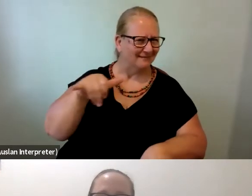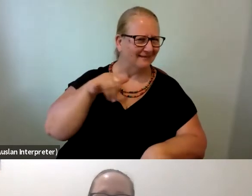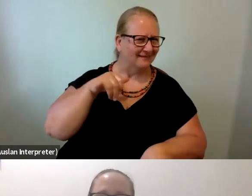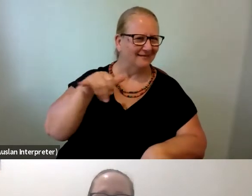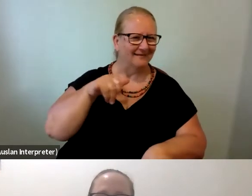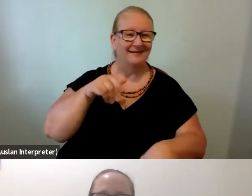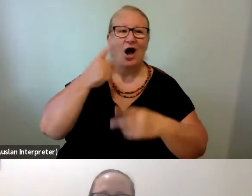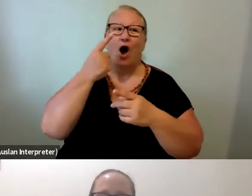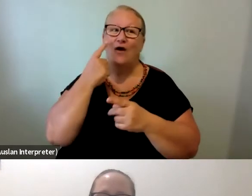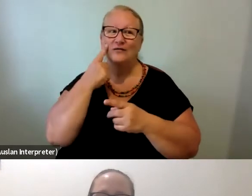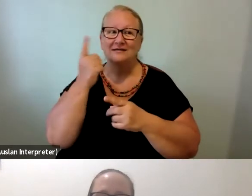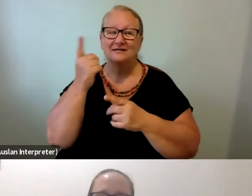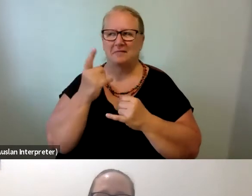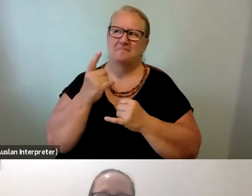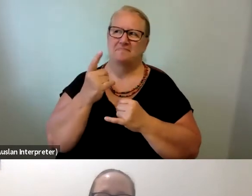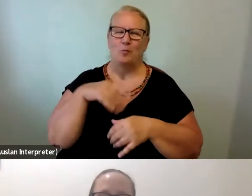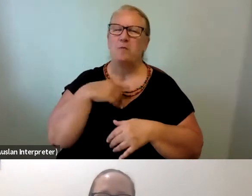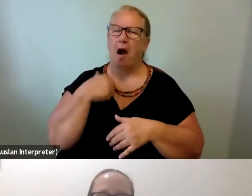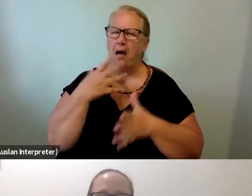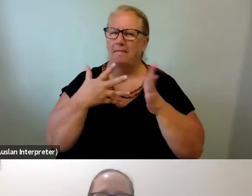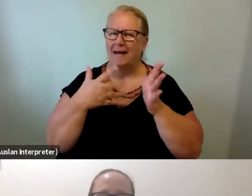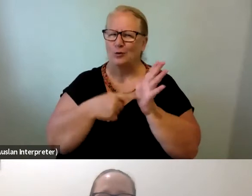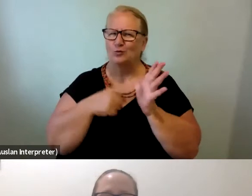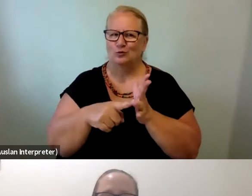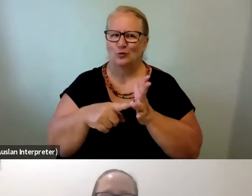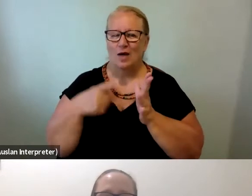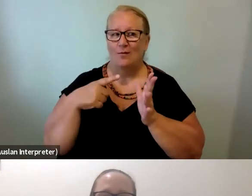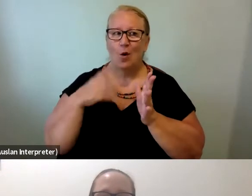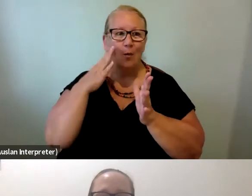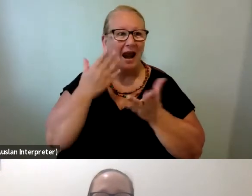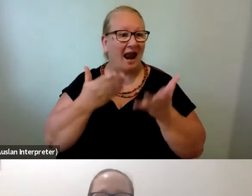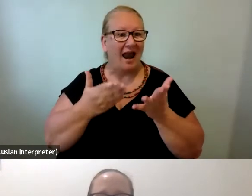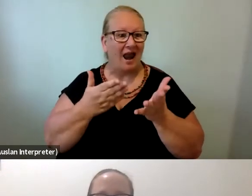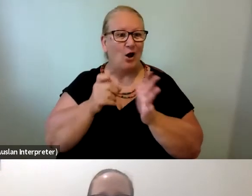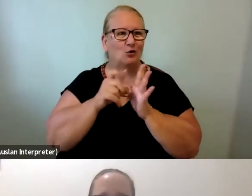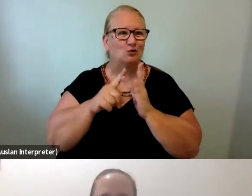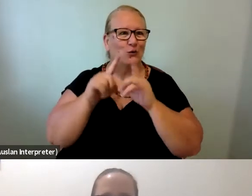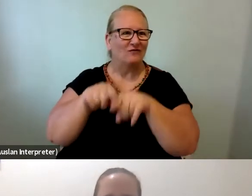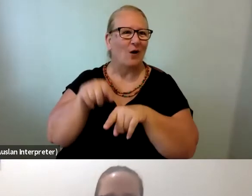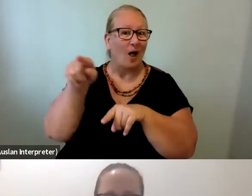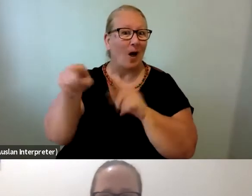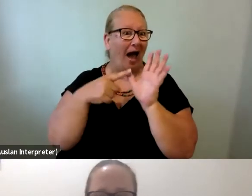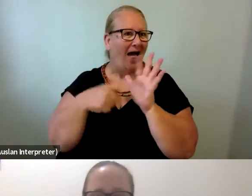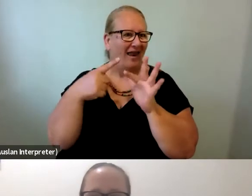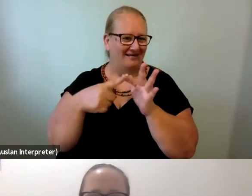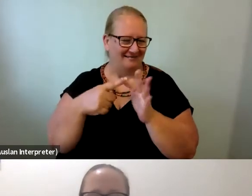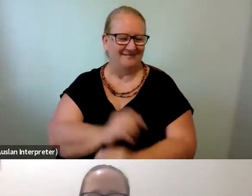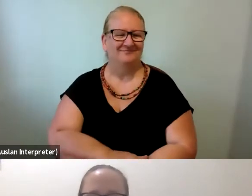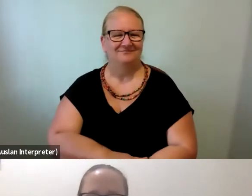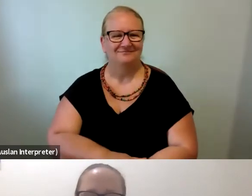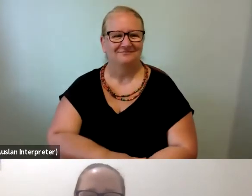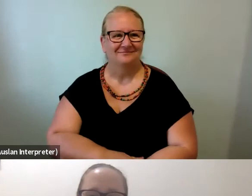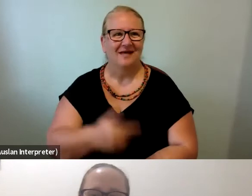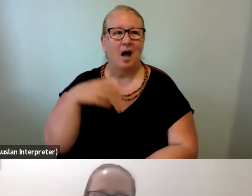is obviously completely deliberate because, you know, whenever in doubt, do what Alex would do. I am coming from